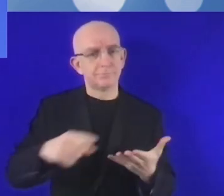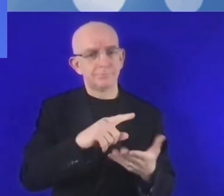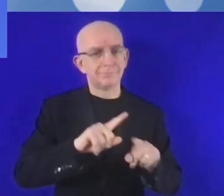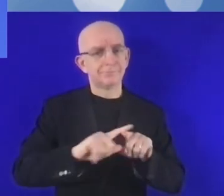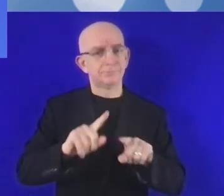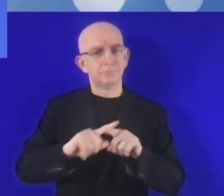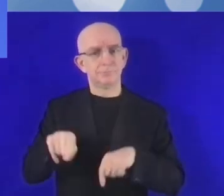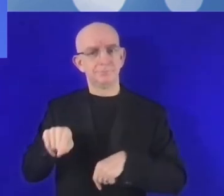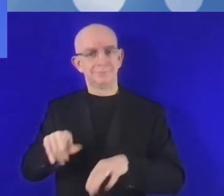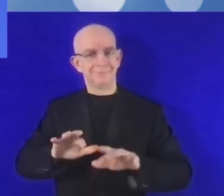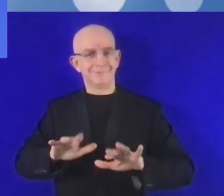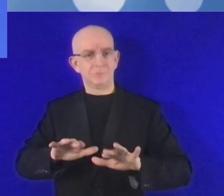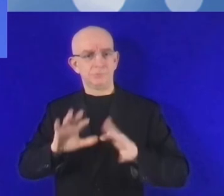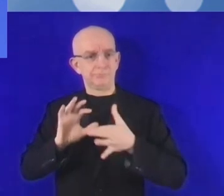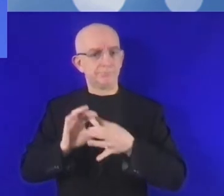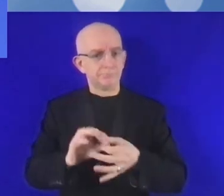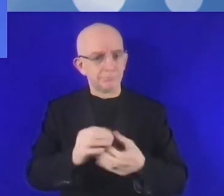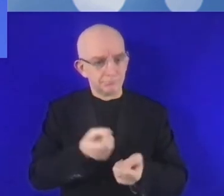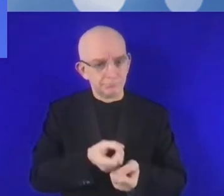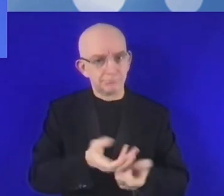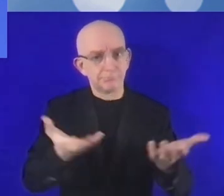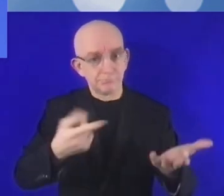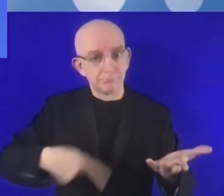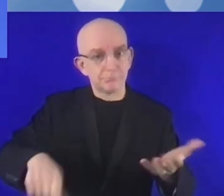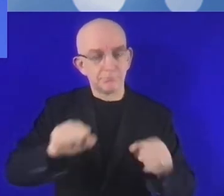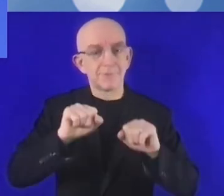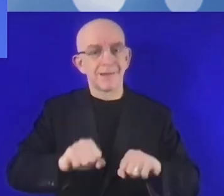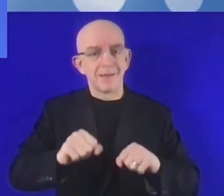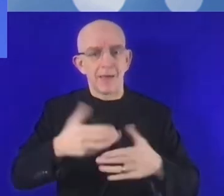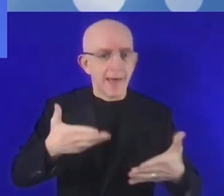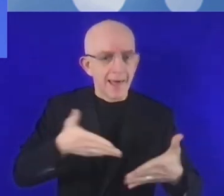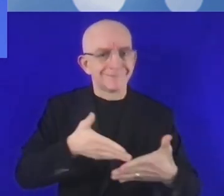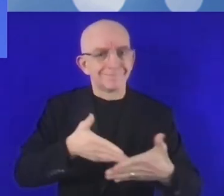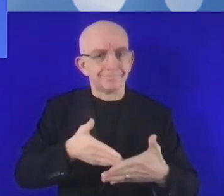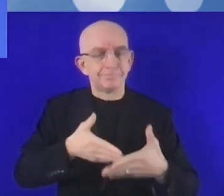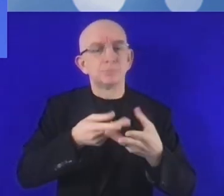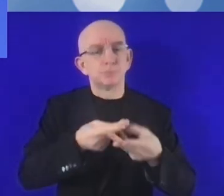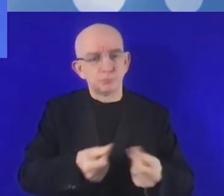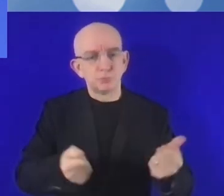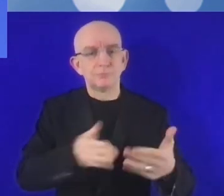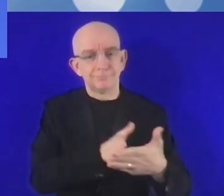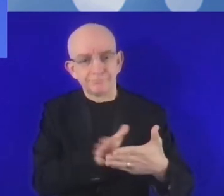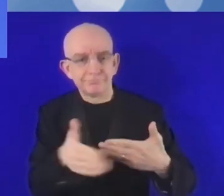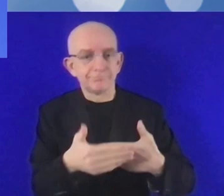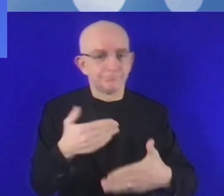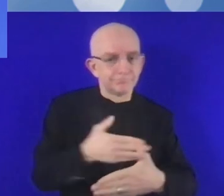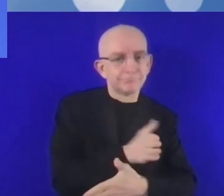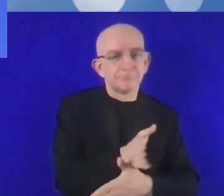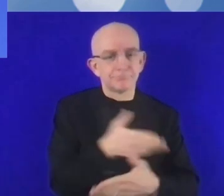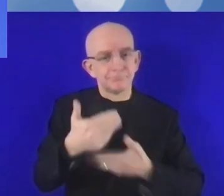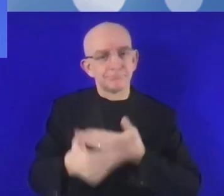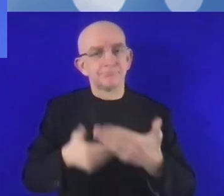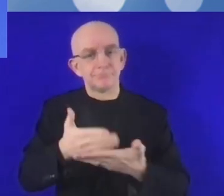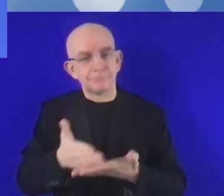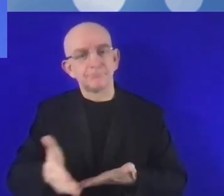ways forward to our digital future. And the way forward should reach those who can